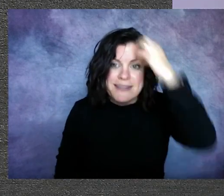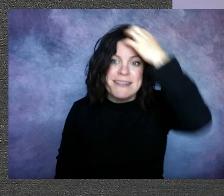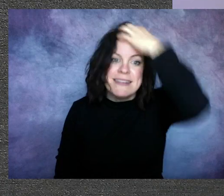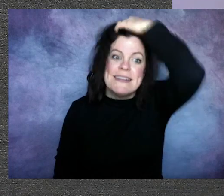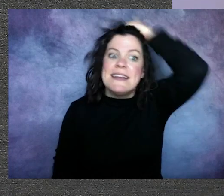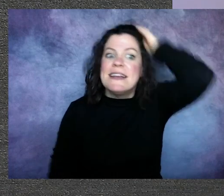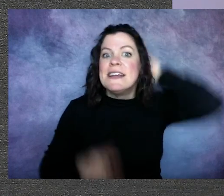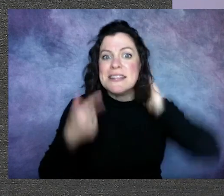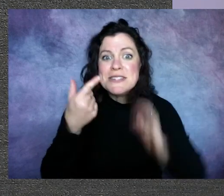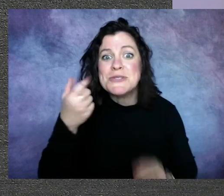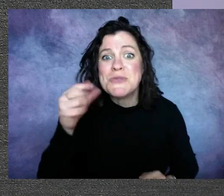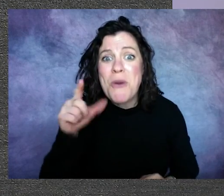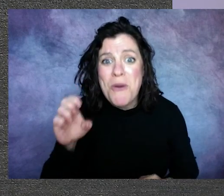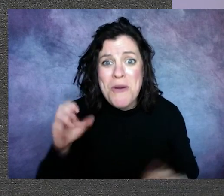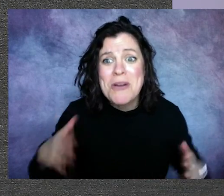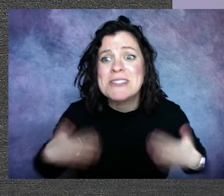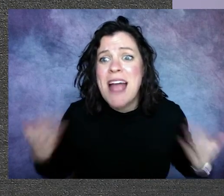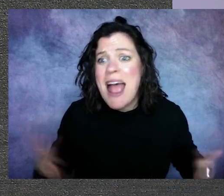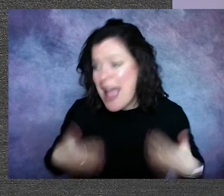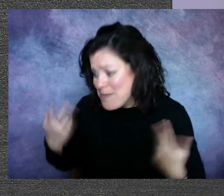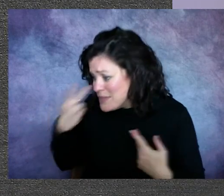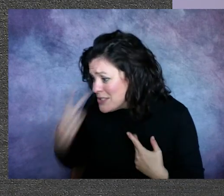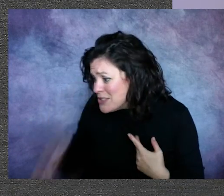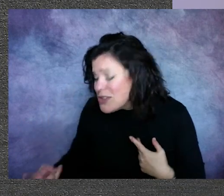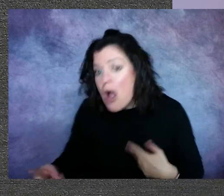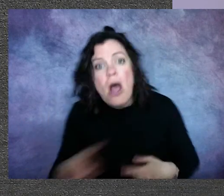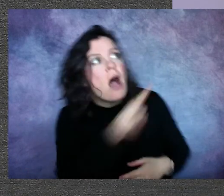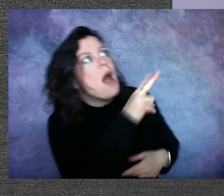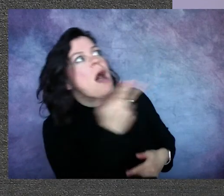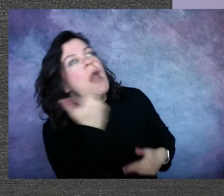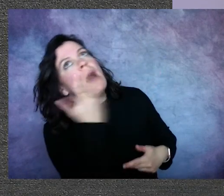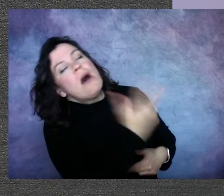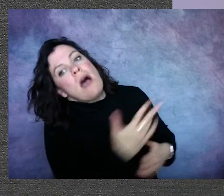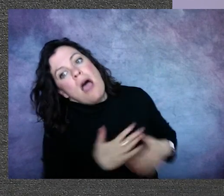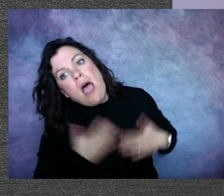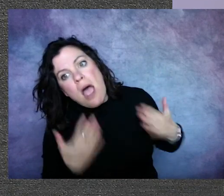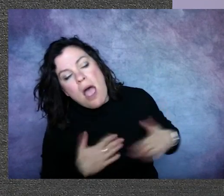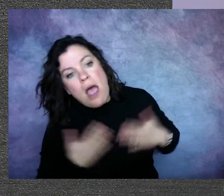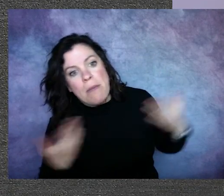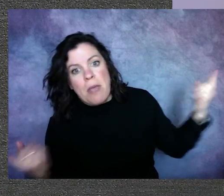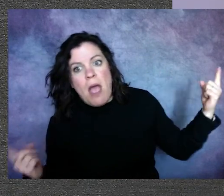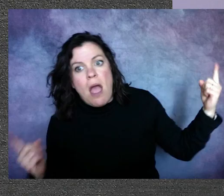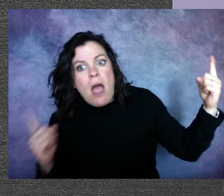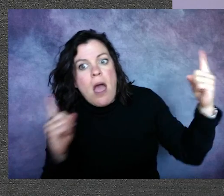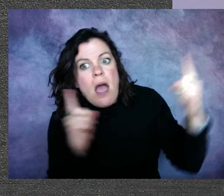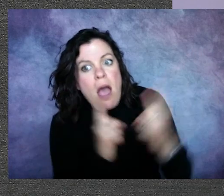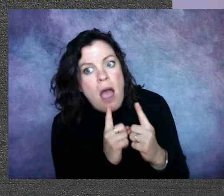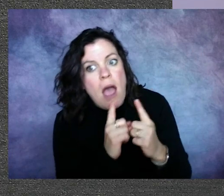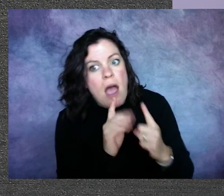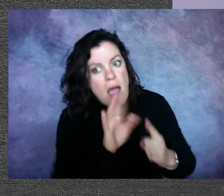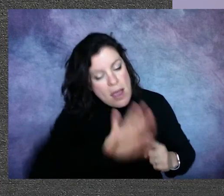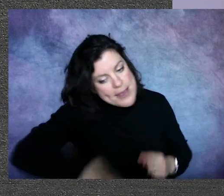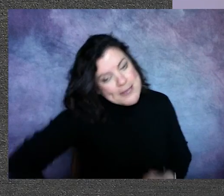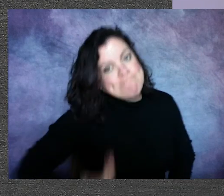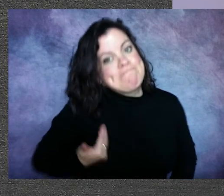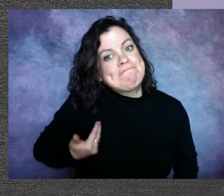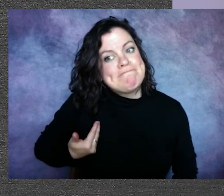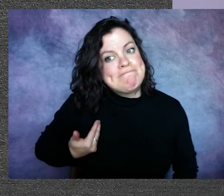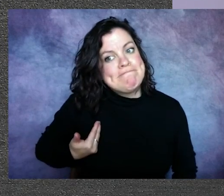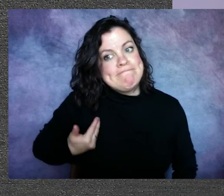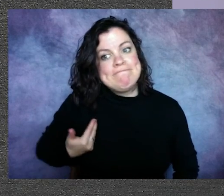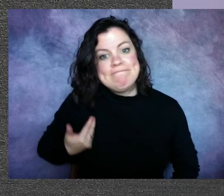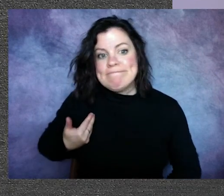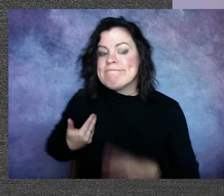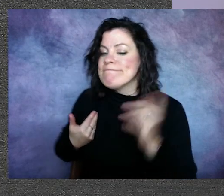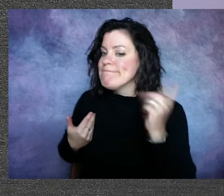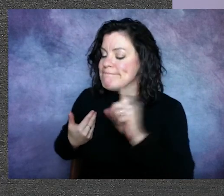George was very happy. The man was happy too. George slid down the post, and the man with the big yellow hat put him under his arm. Then he paid the blue